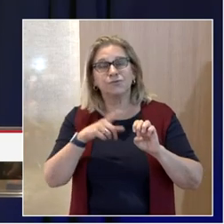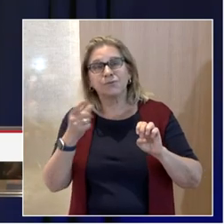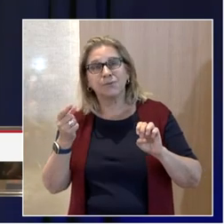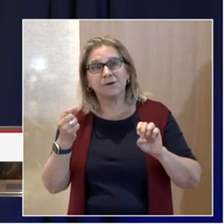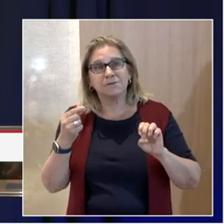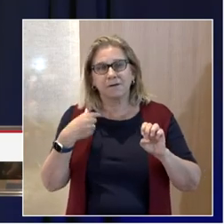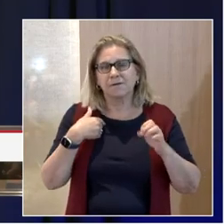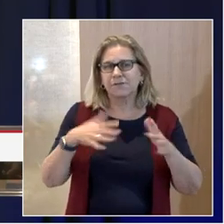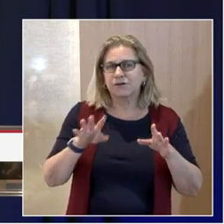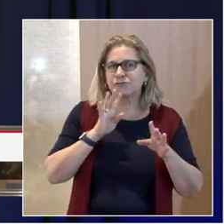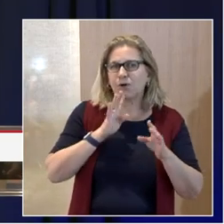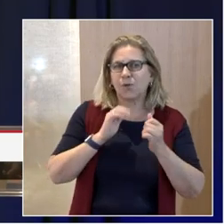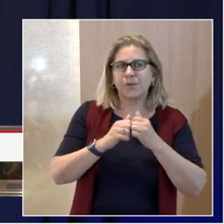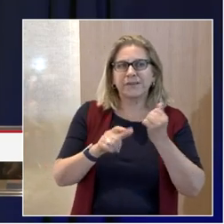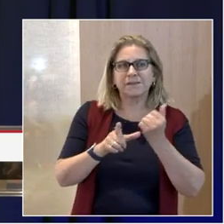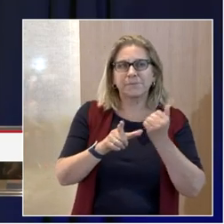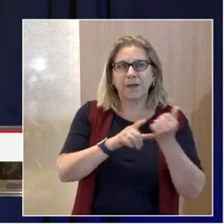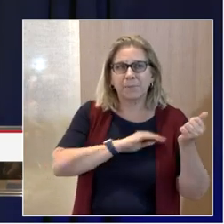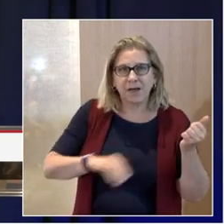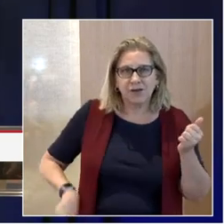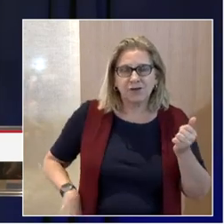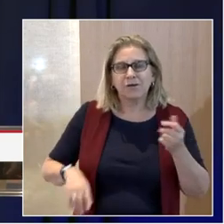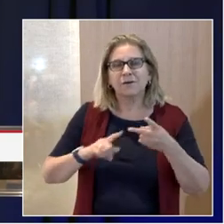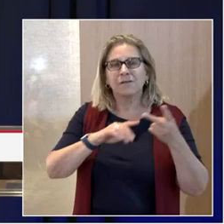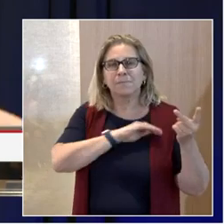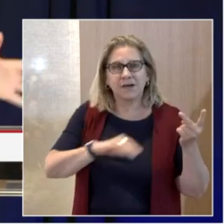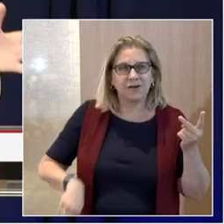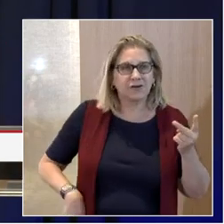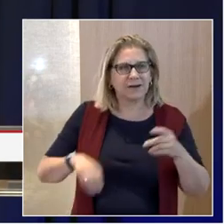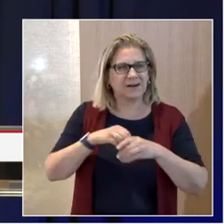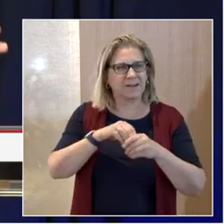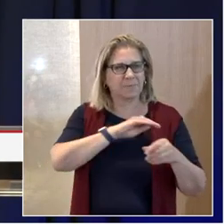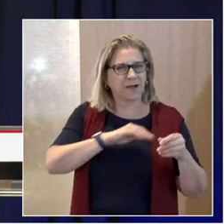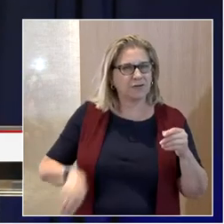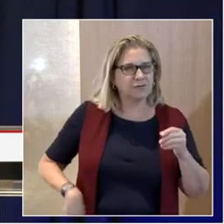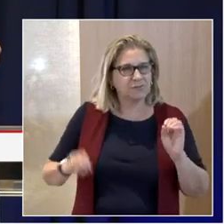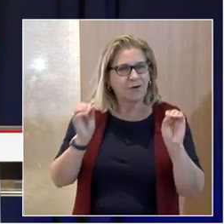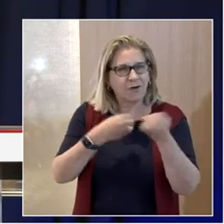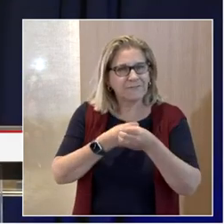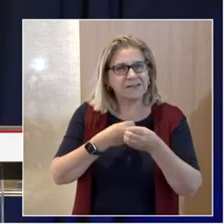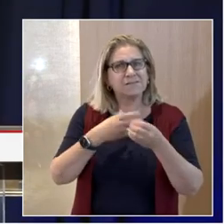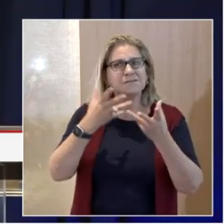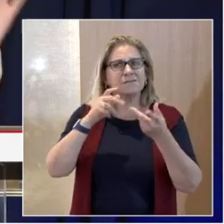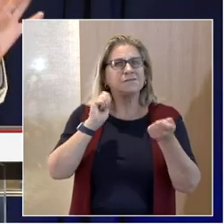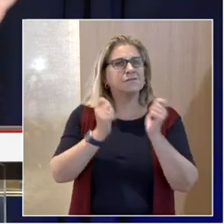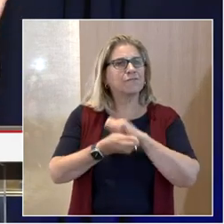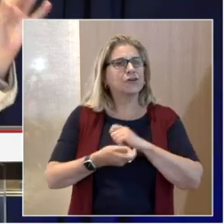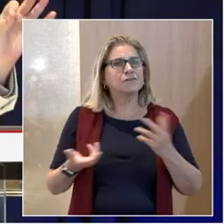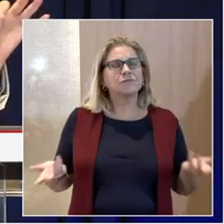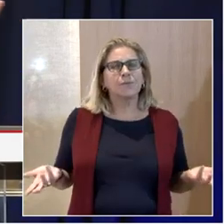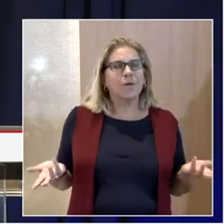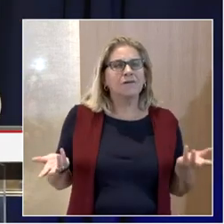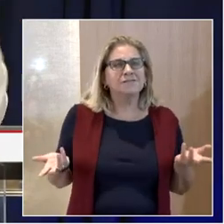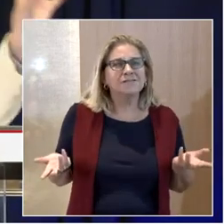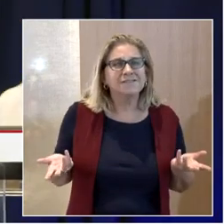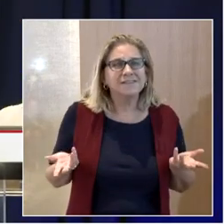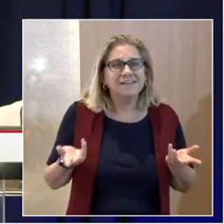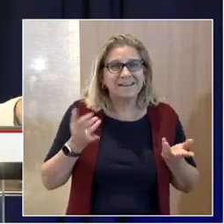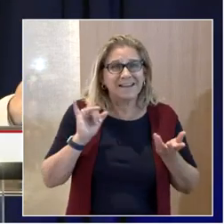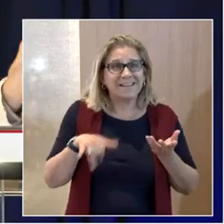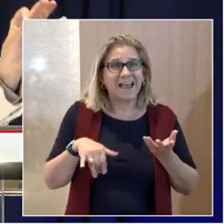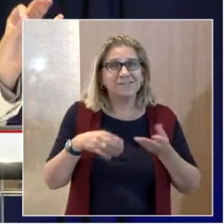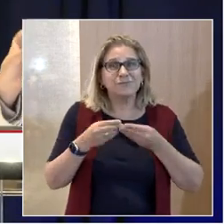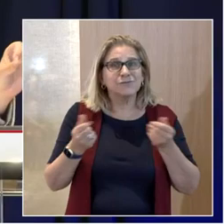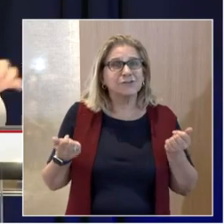the Mayor's office for making sure that these conversions are the appropriate mix. Again, this is not a solution that's gonna solve all of